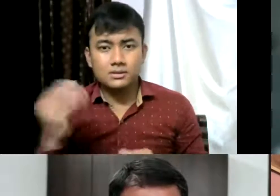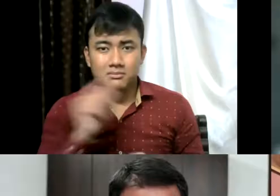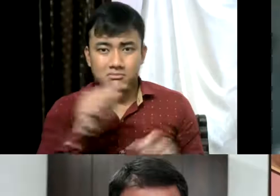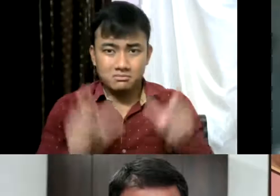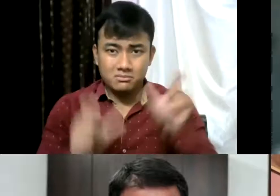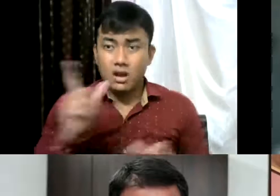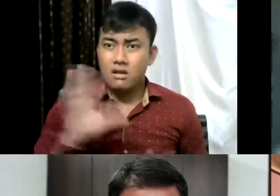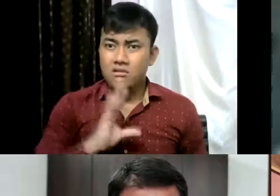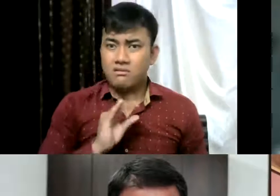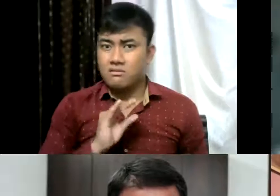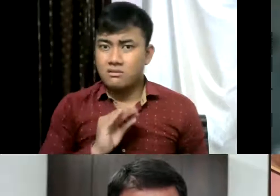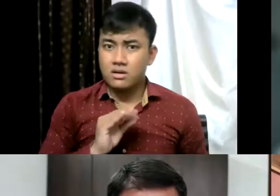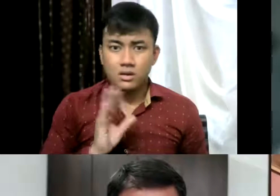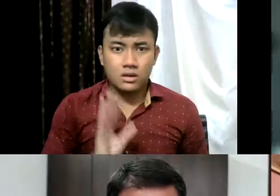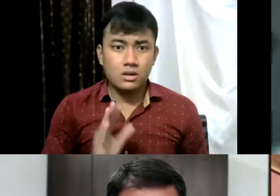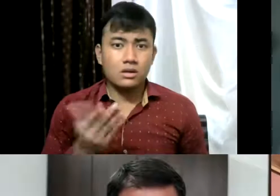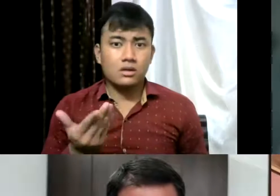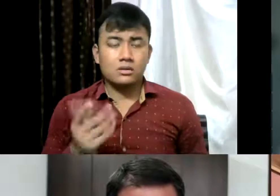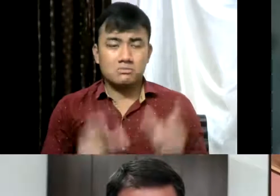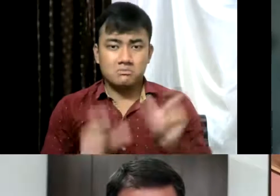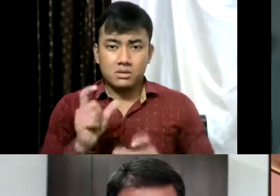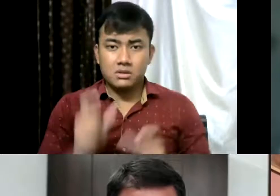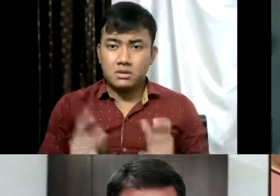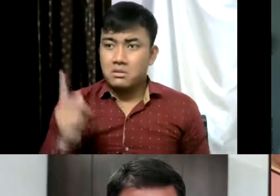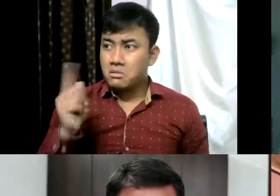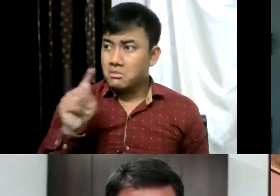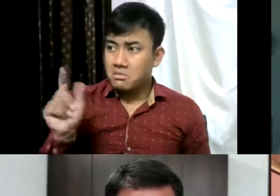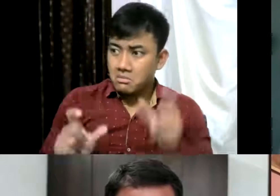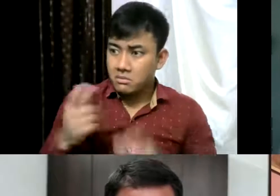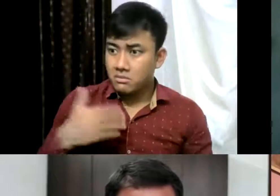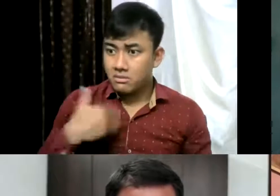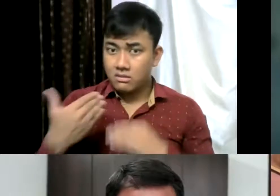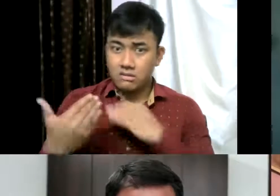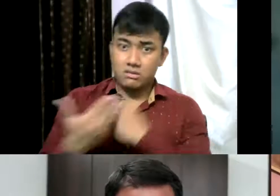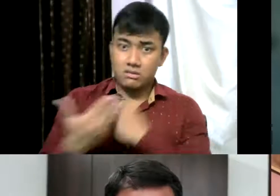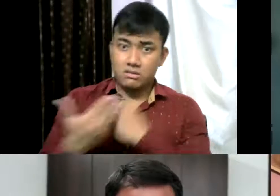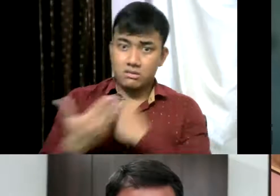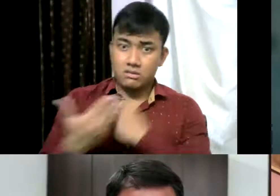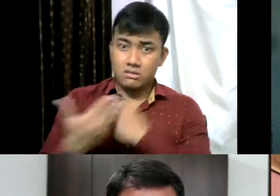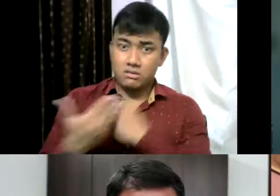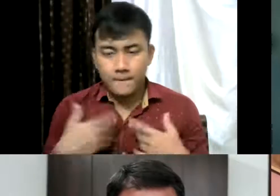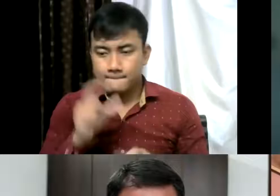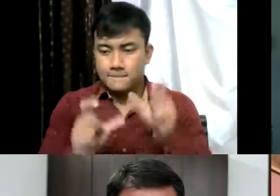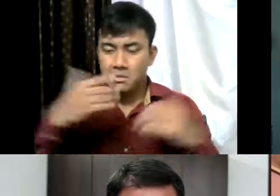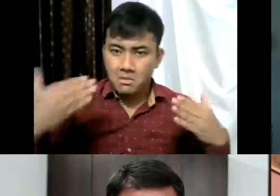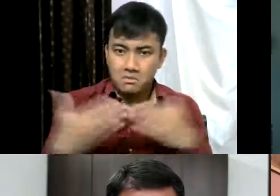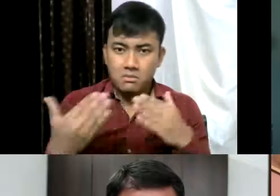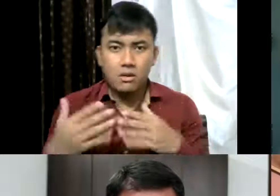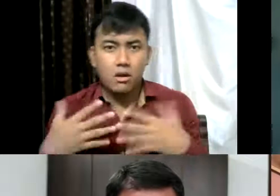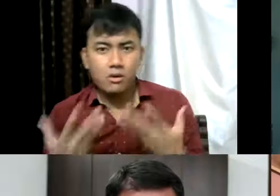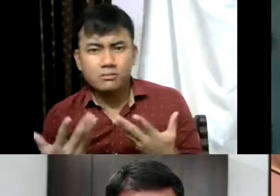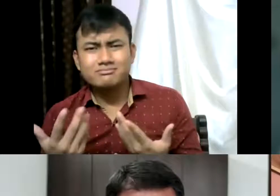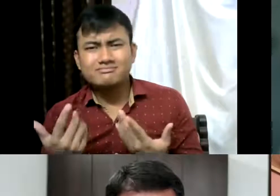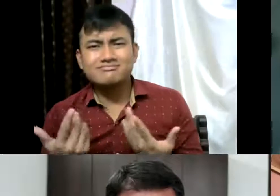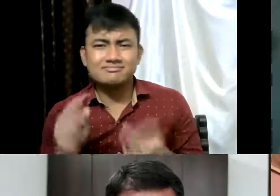one has gone through, fearing that what if my image news get leaked, or how should I approach somebody, etc., etc. There's so much